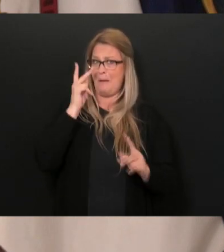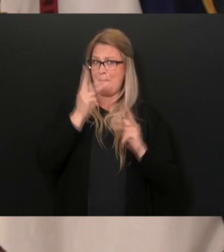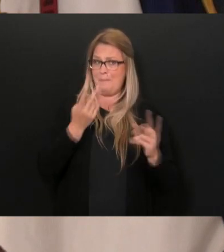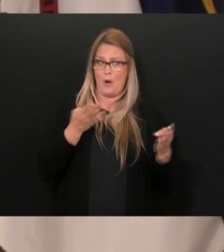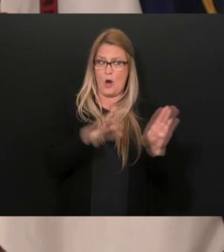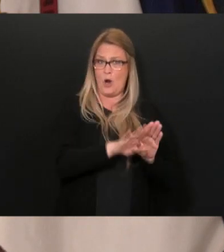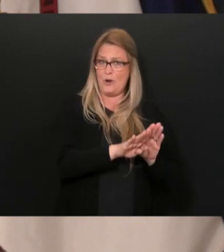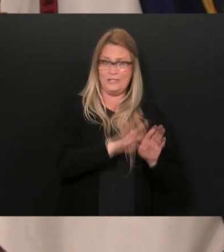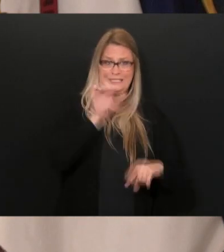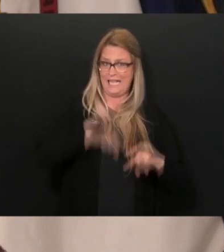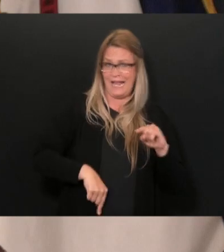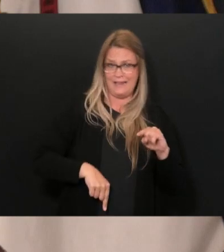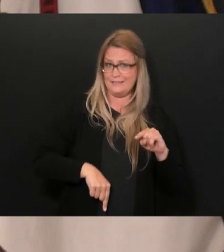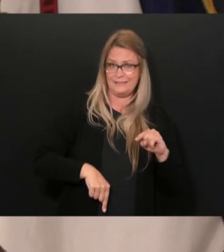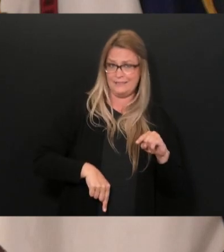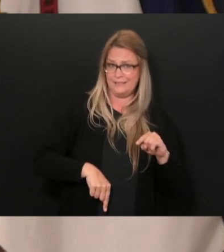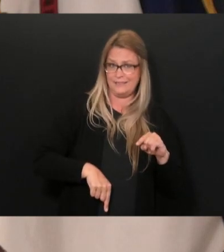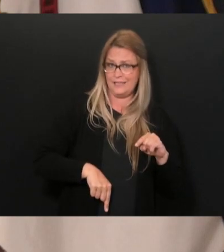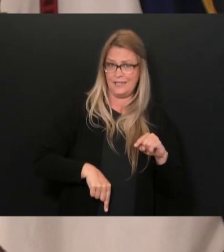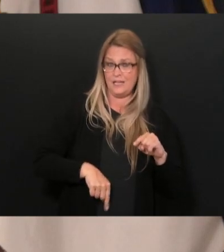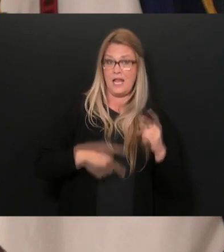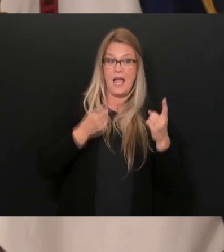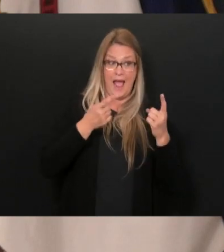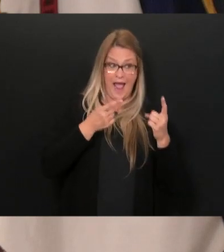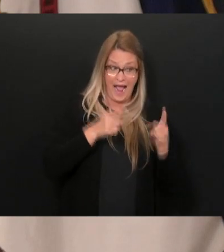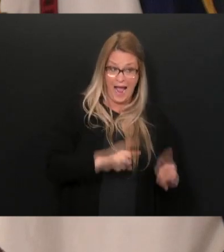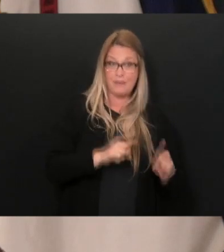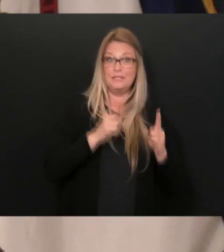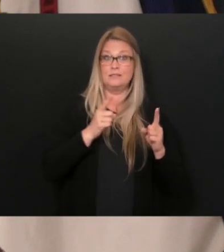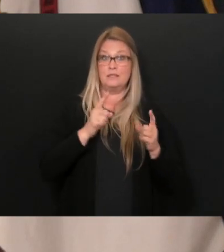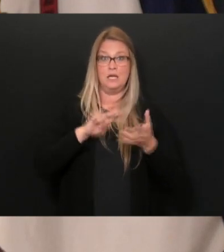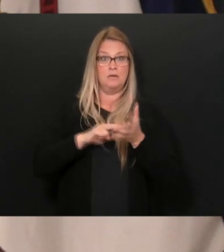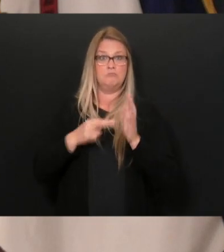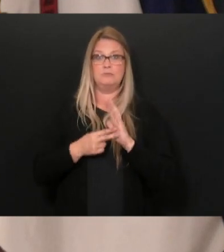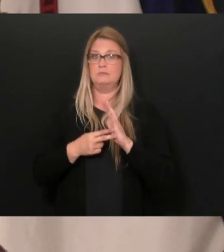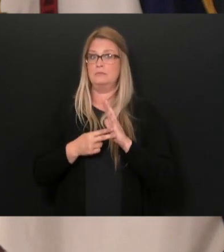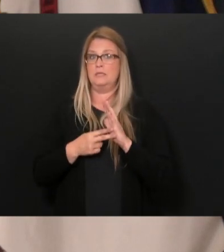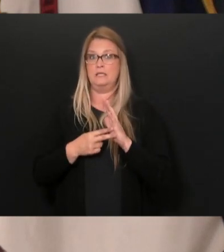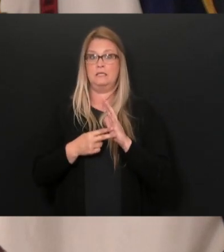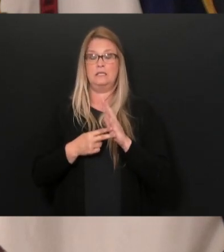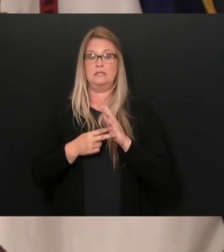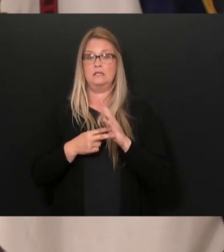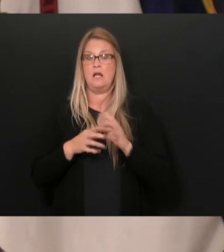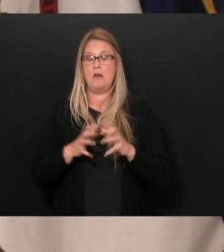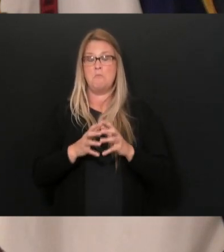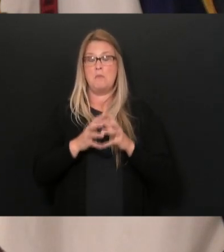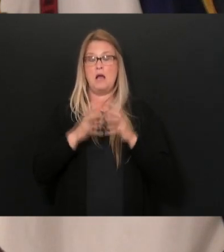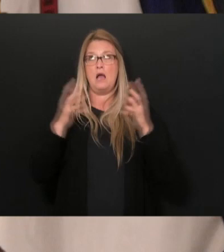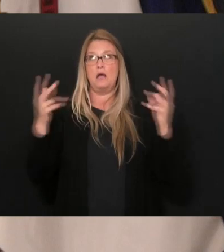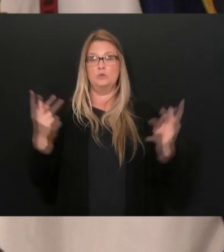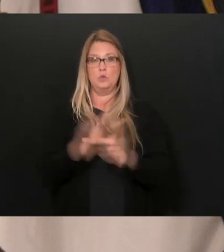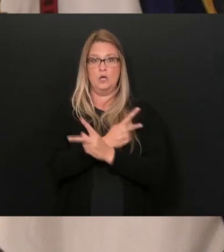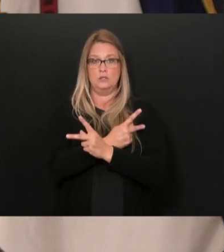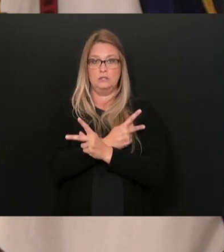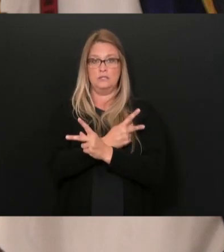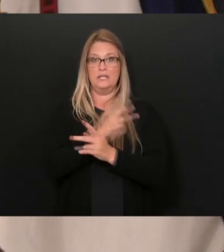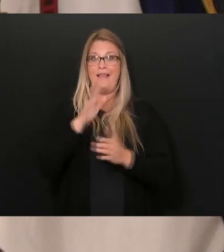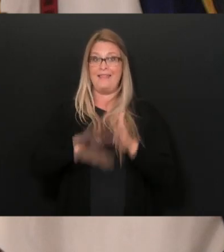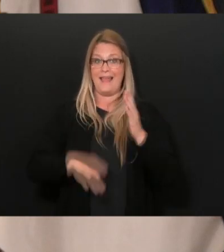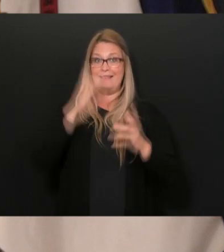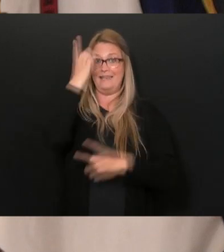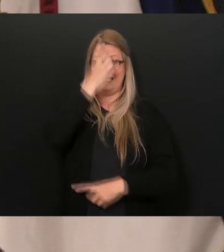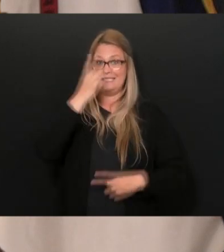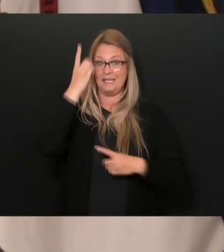shutdown, because if that happens, we'll spin into something that will be much, much worse than the disease. And